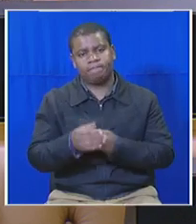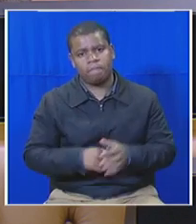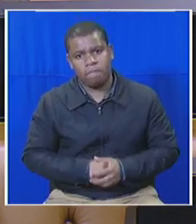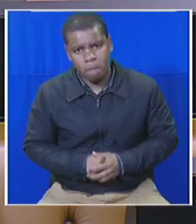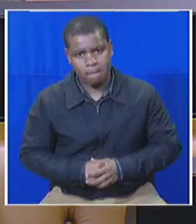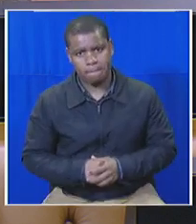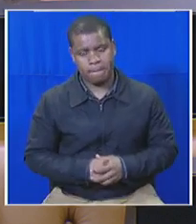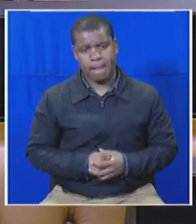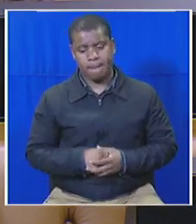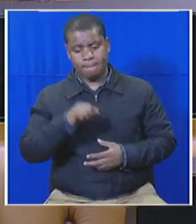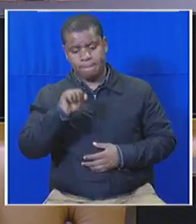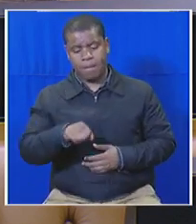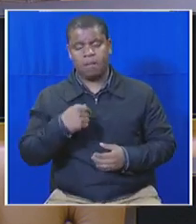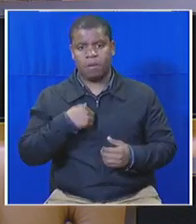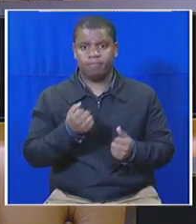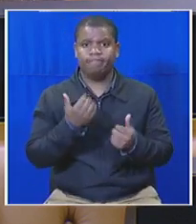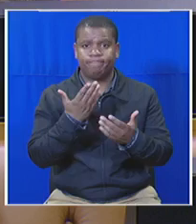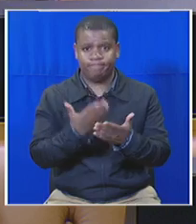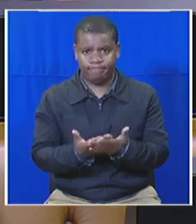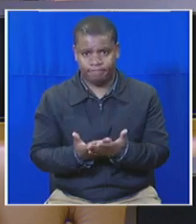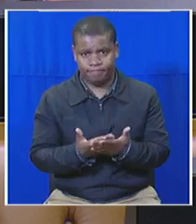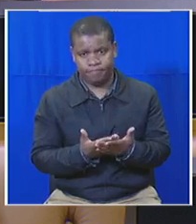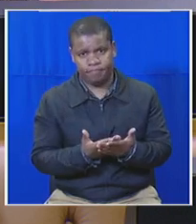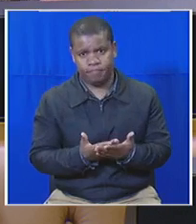I move that the House,